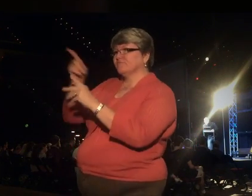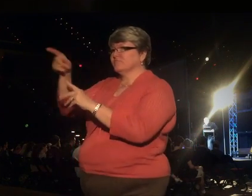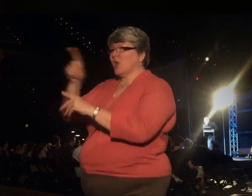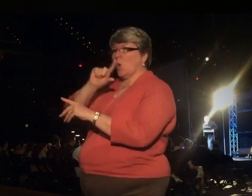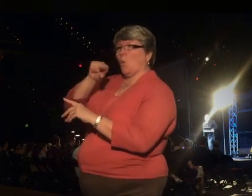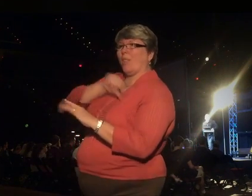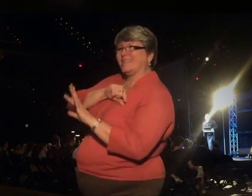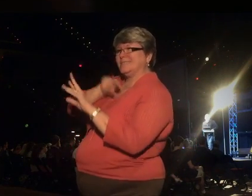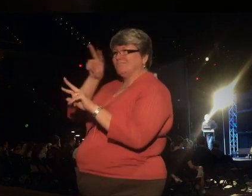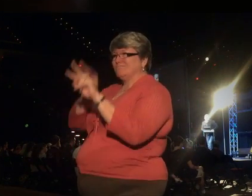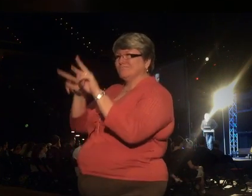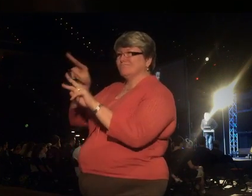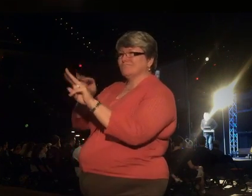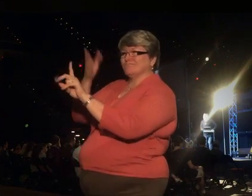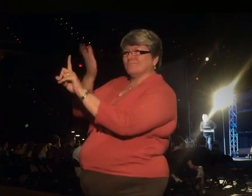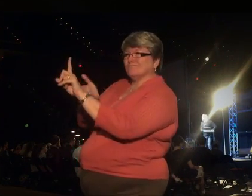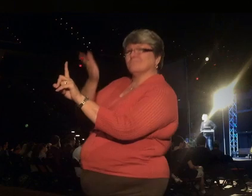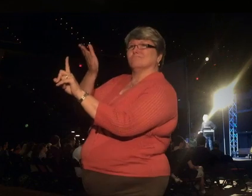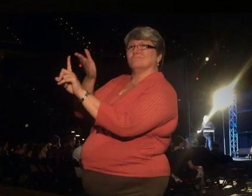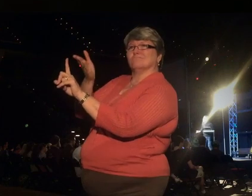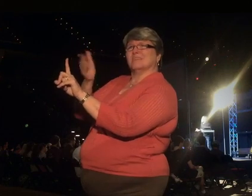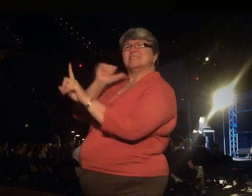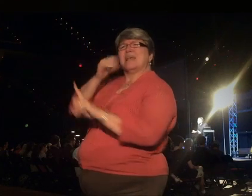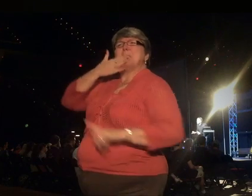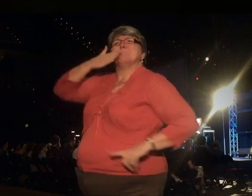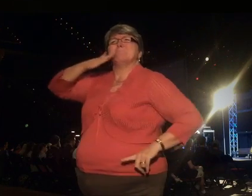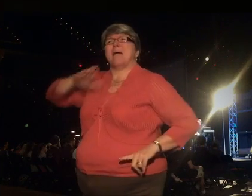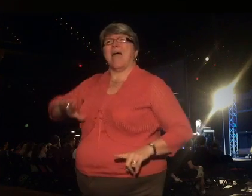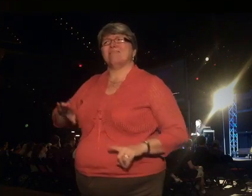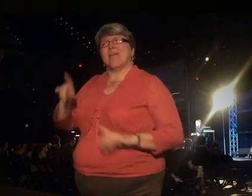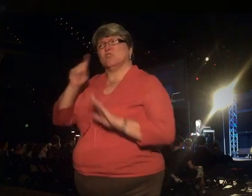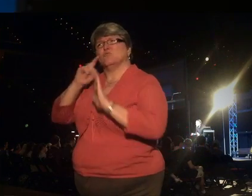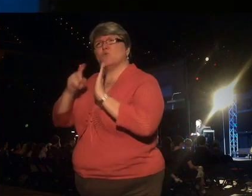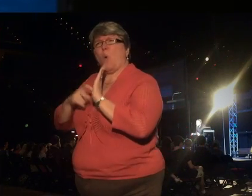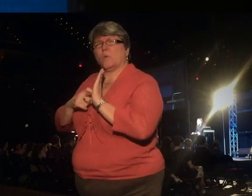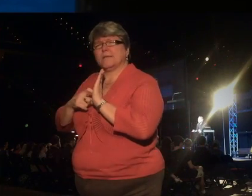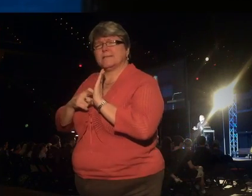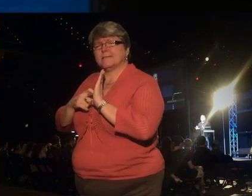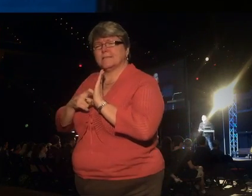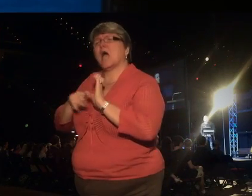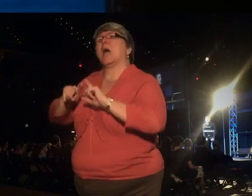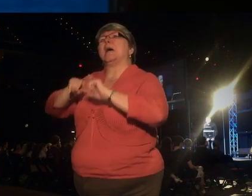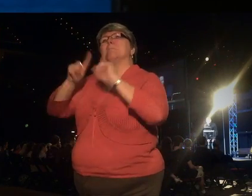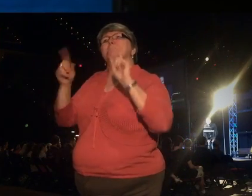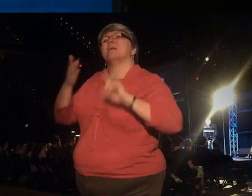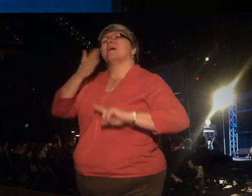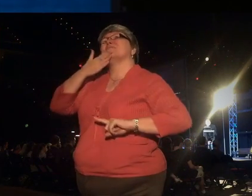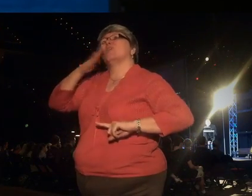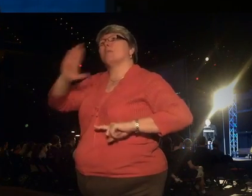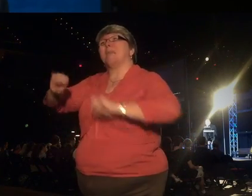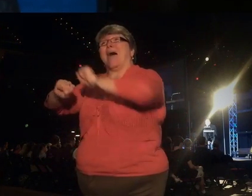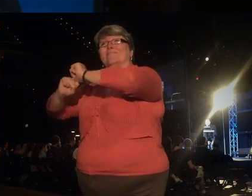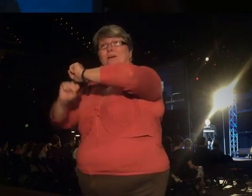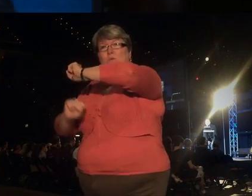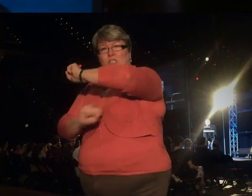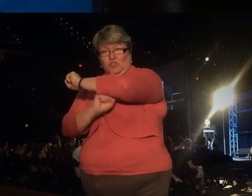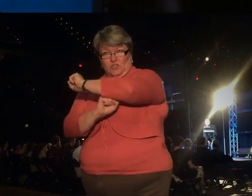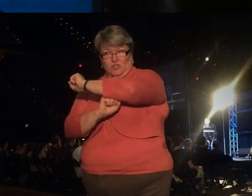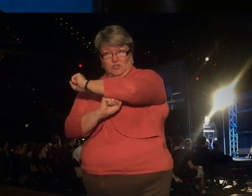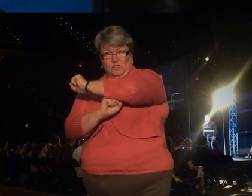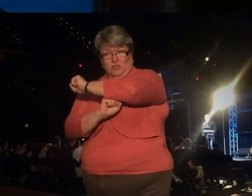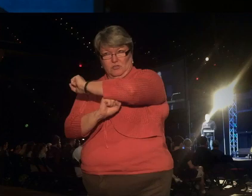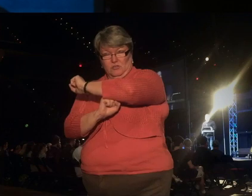or qualities of a person. And those aren't bad things to notice, but they're bad